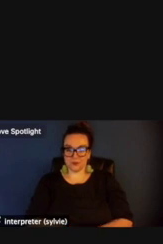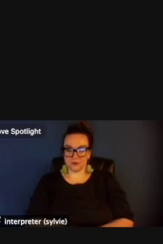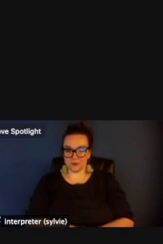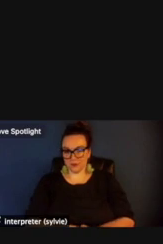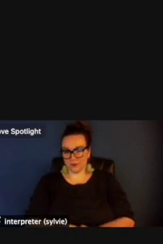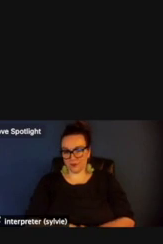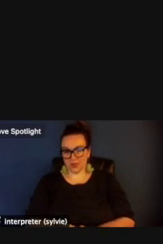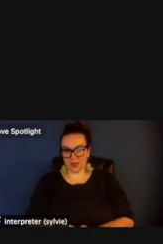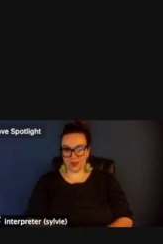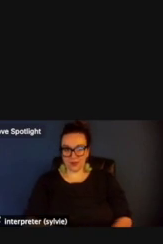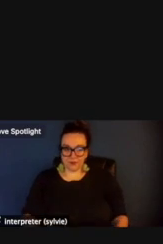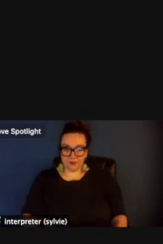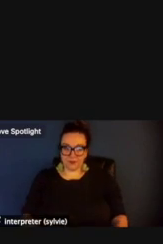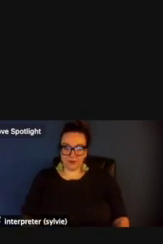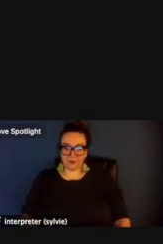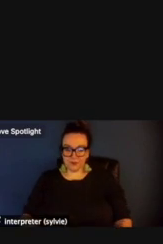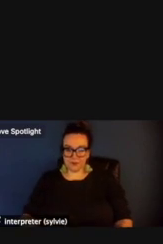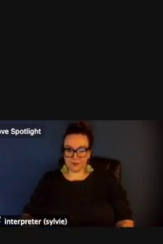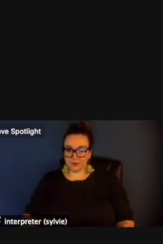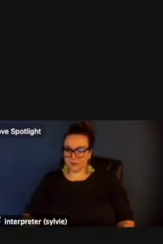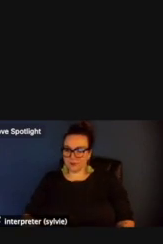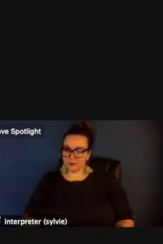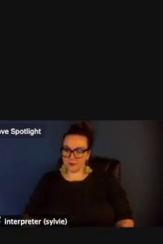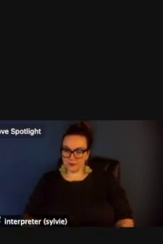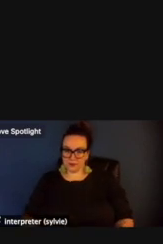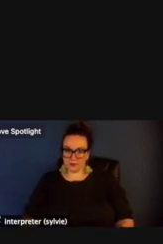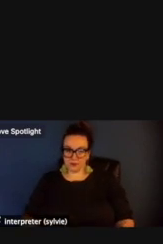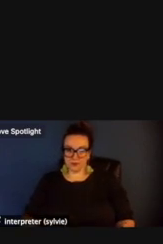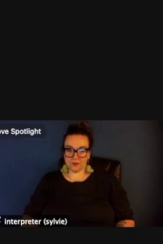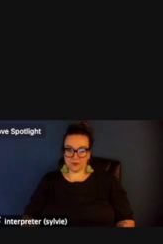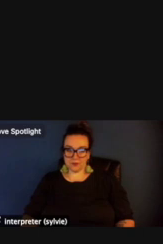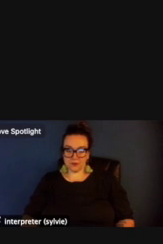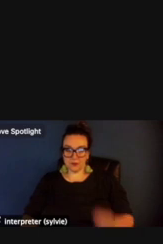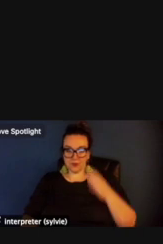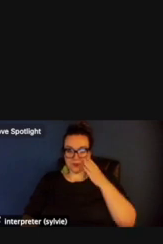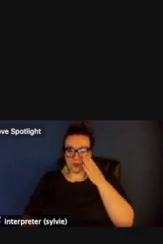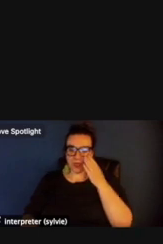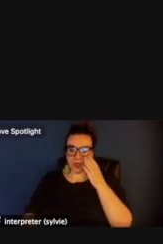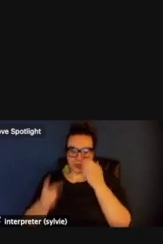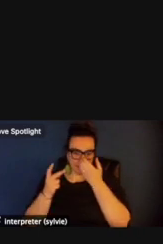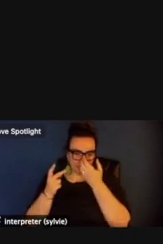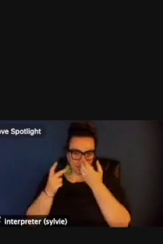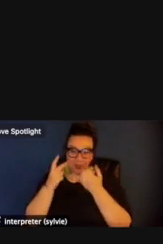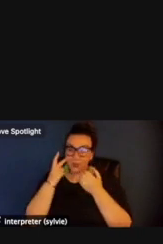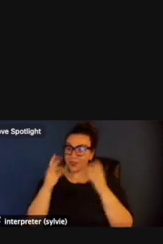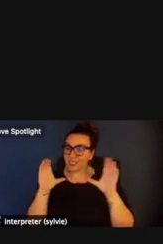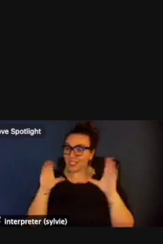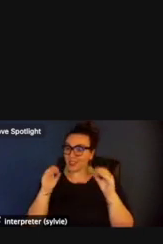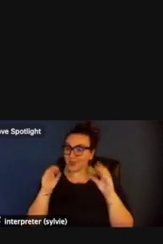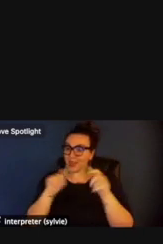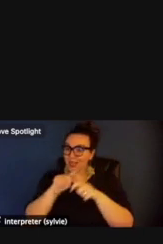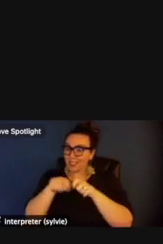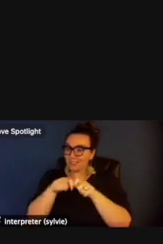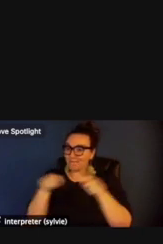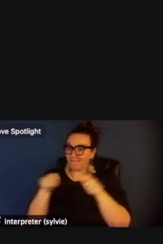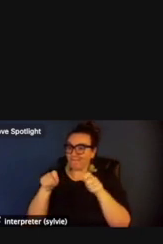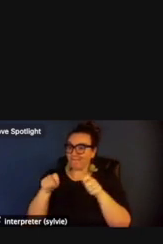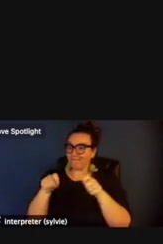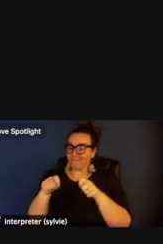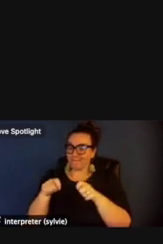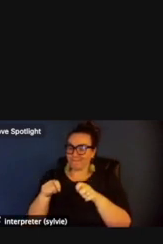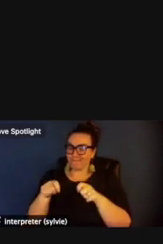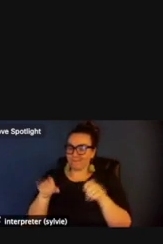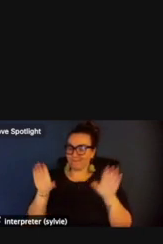Oh, ain't that pretty? Oh, crabs. So if crabs, yeah. You see how they have the crabs are tied up with cloth,